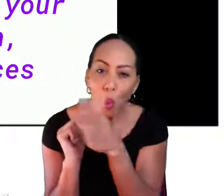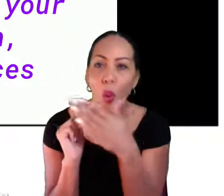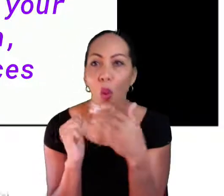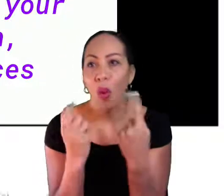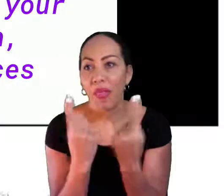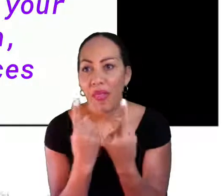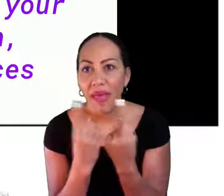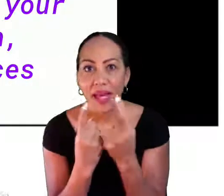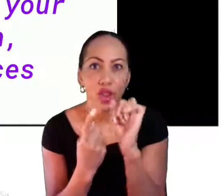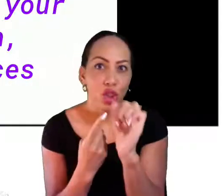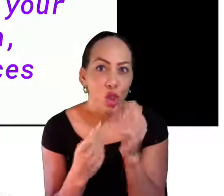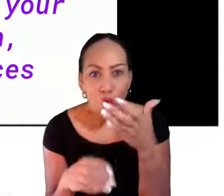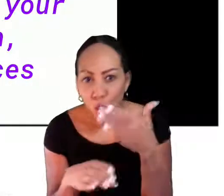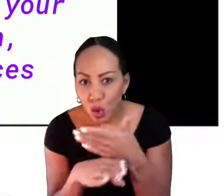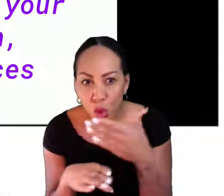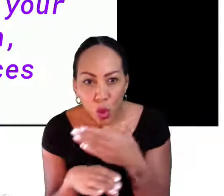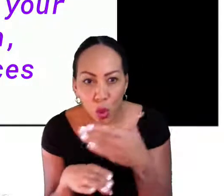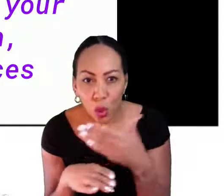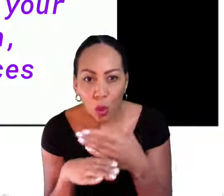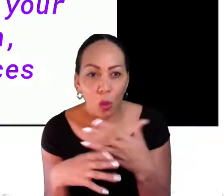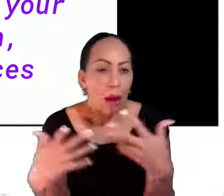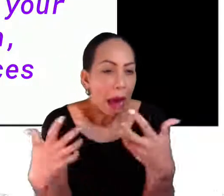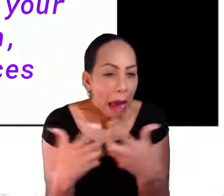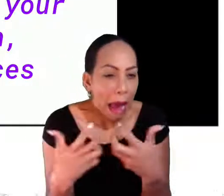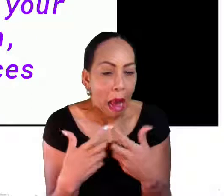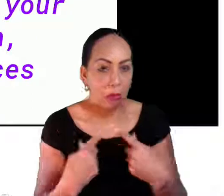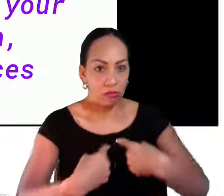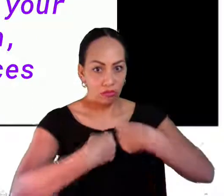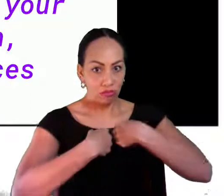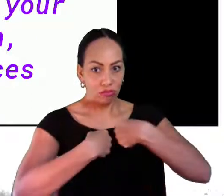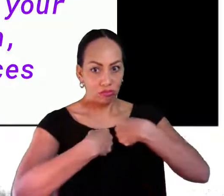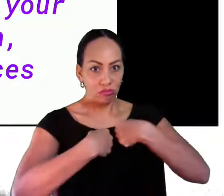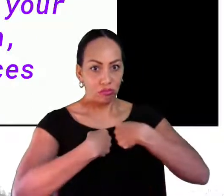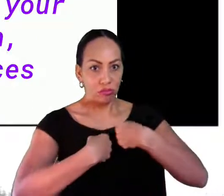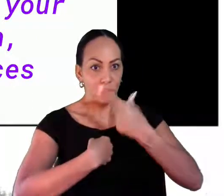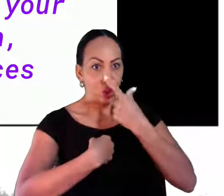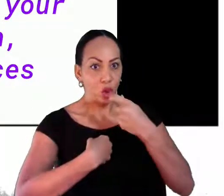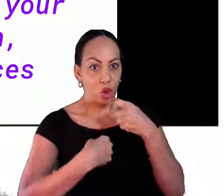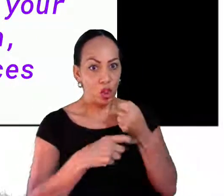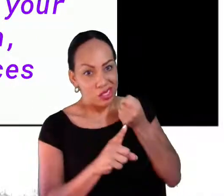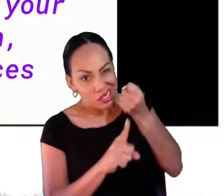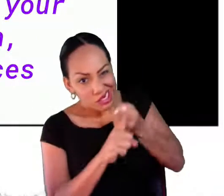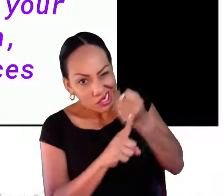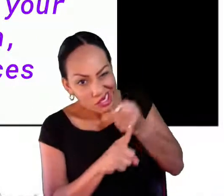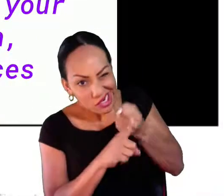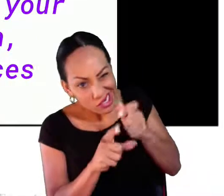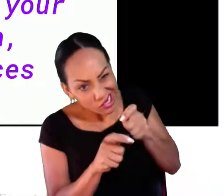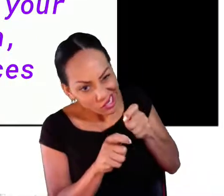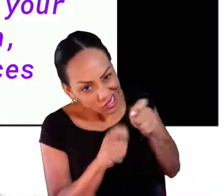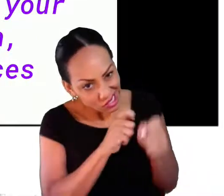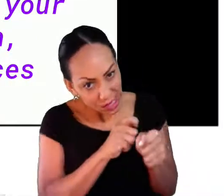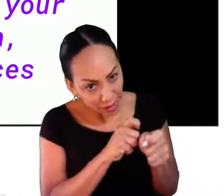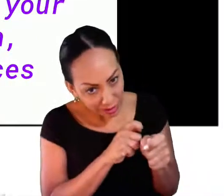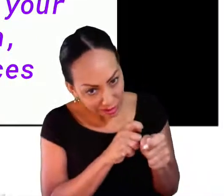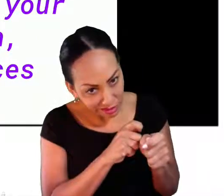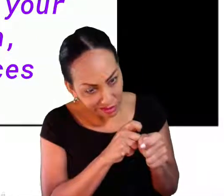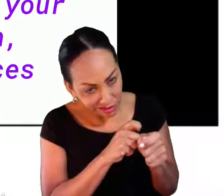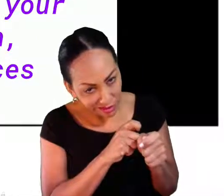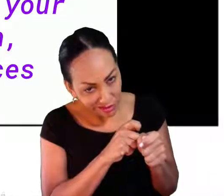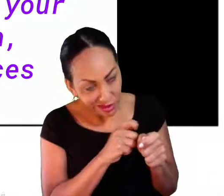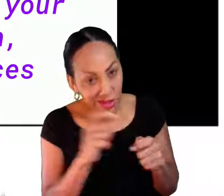do something? And I want you to hold that thought for a moment, because we're gonna ask you to cook it up a little bit with